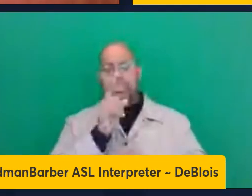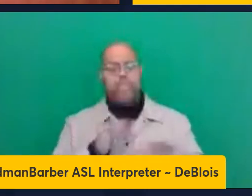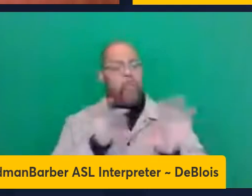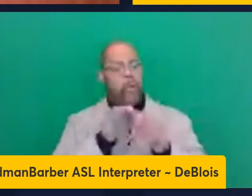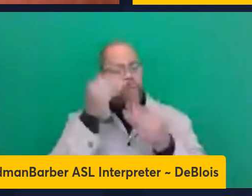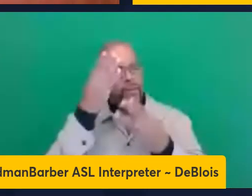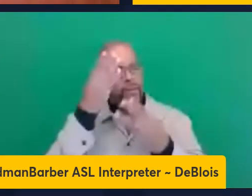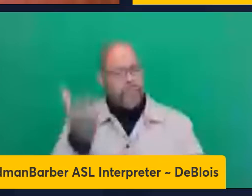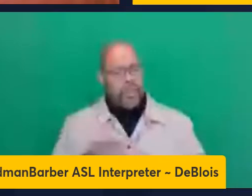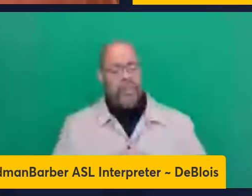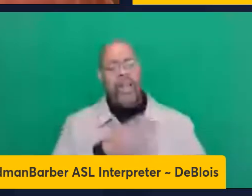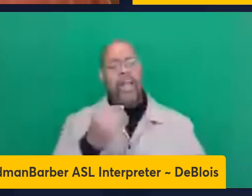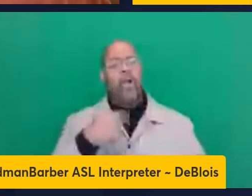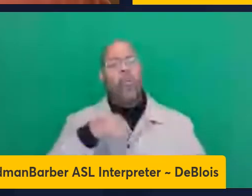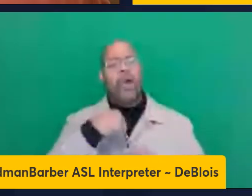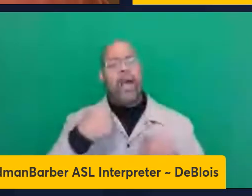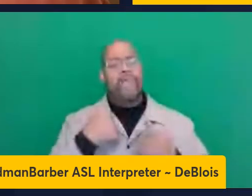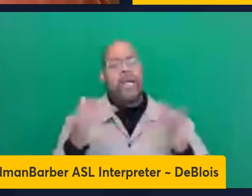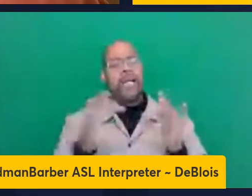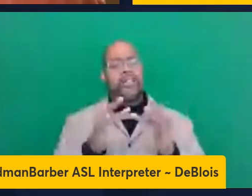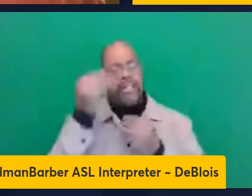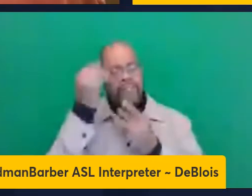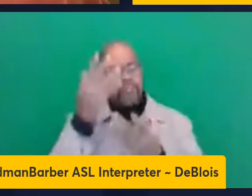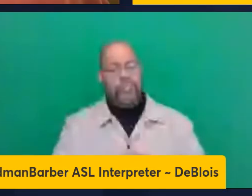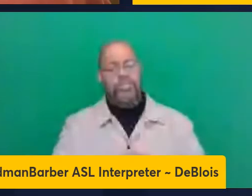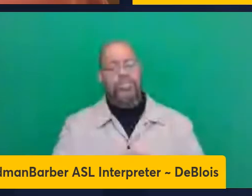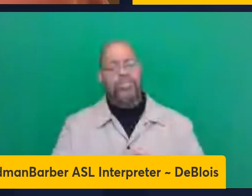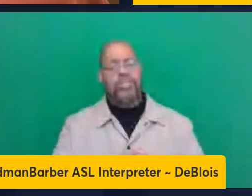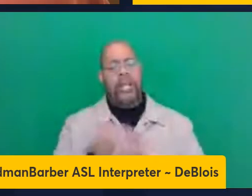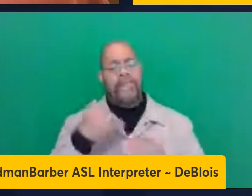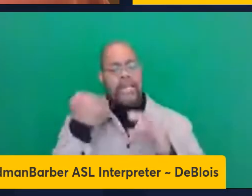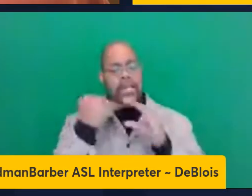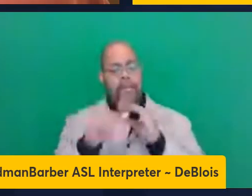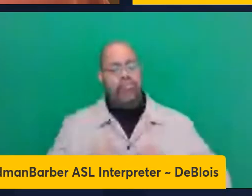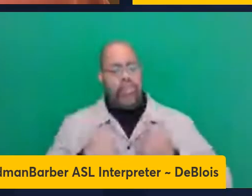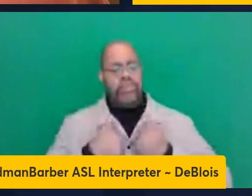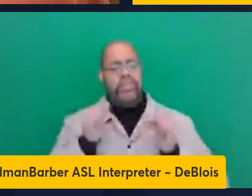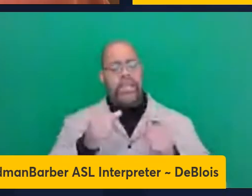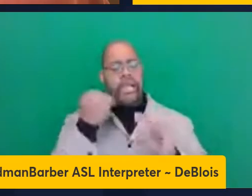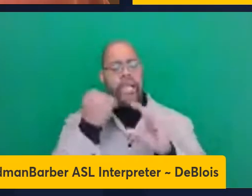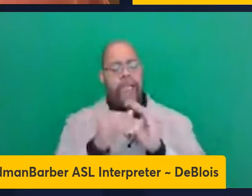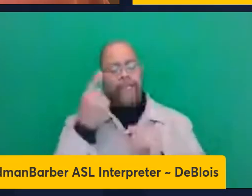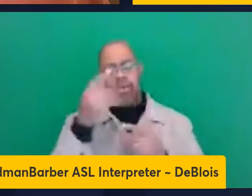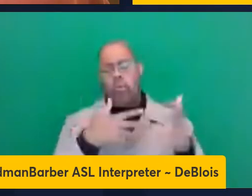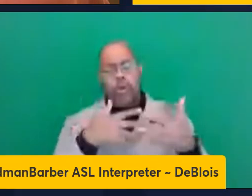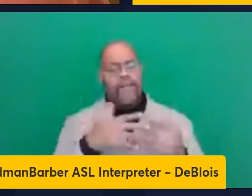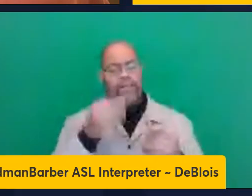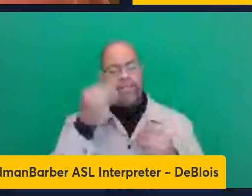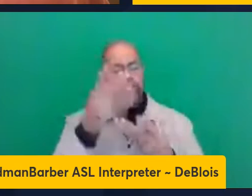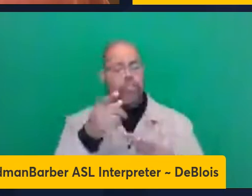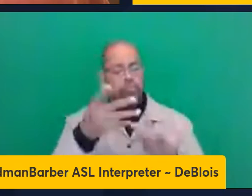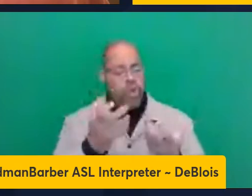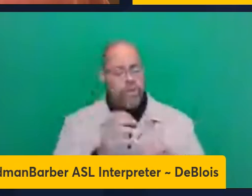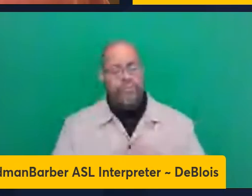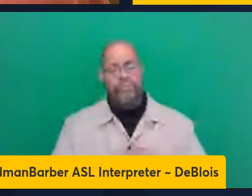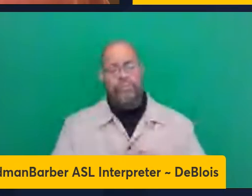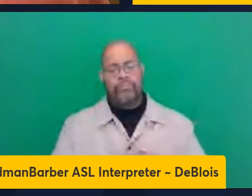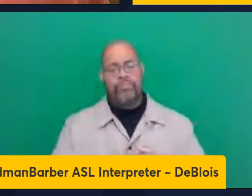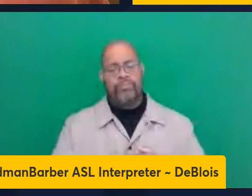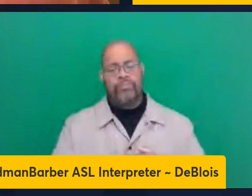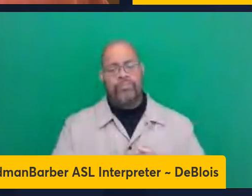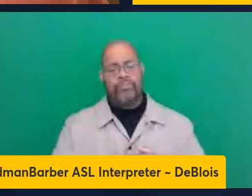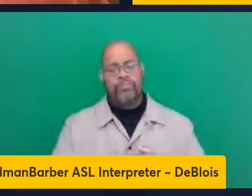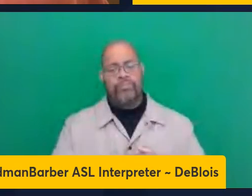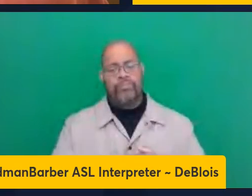there. And we have contact information. You have email addresses you can email for whatever information you want. If you